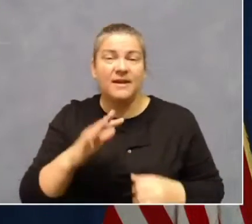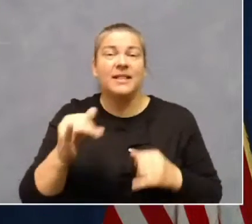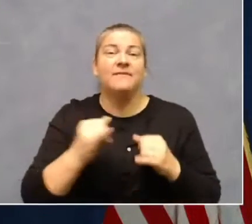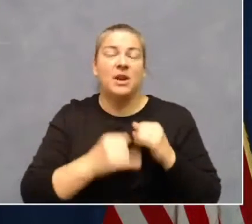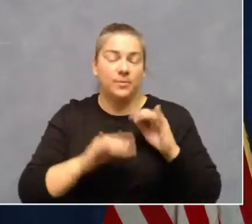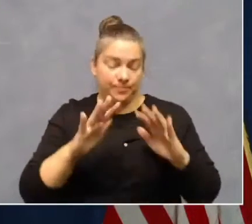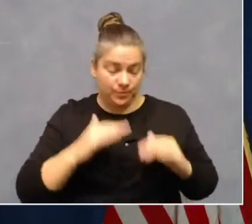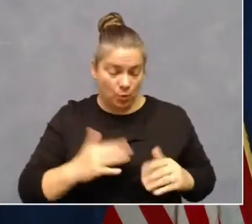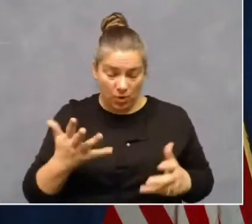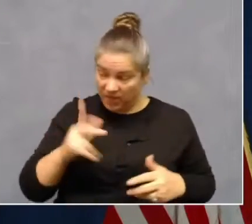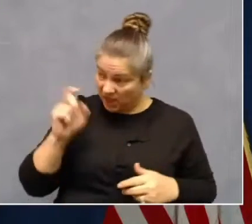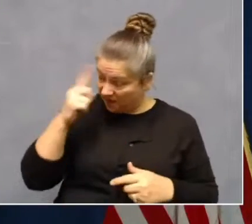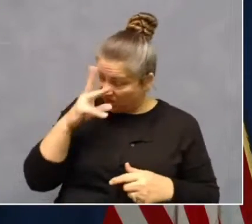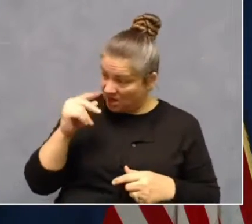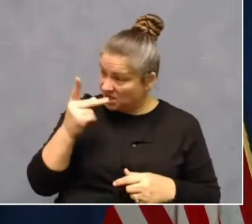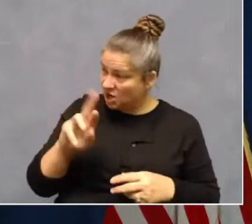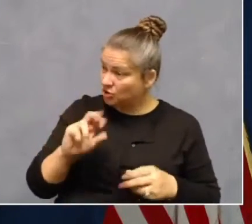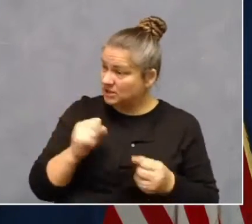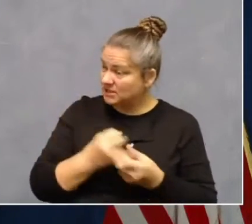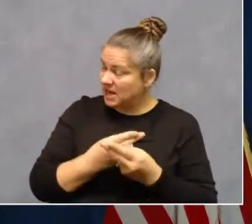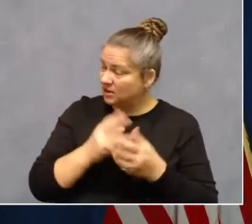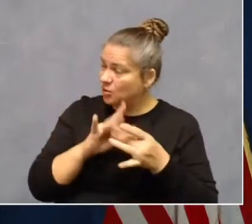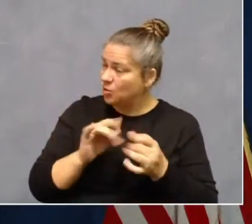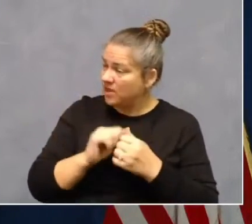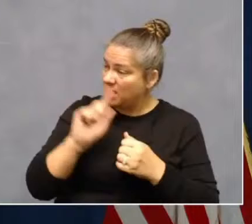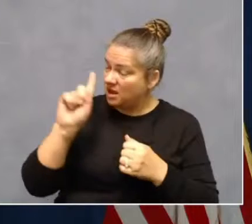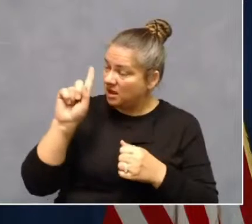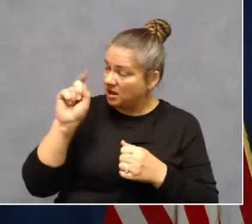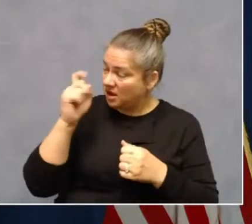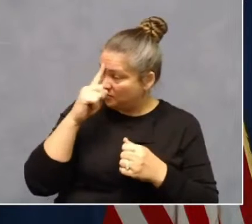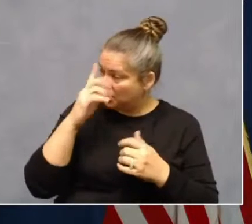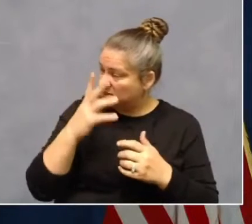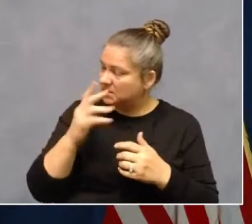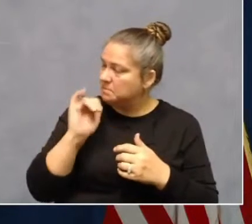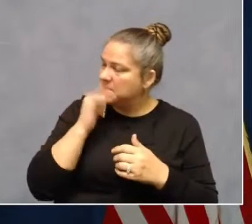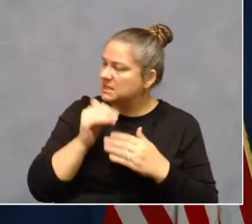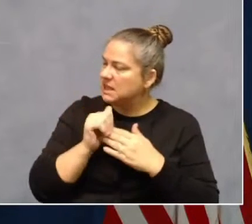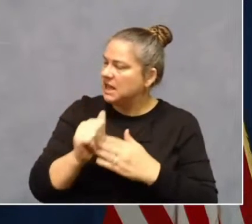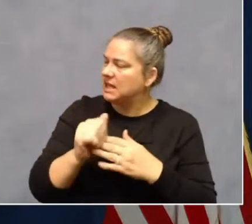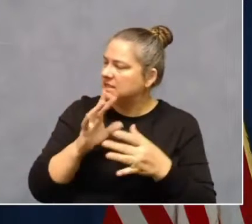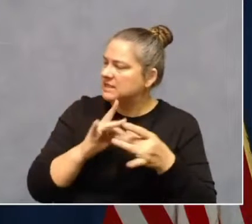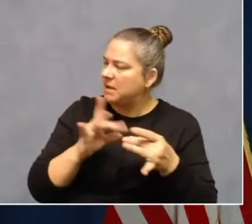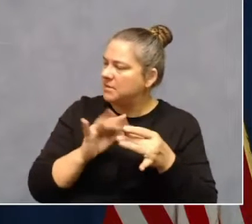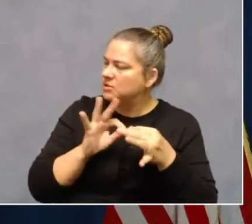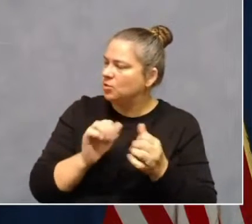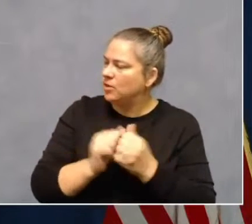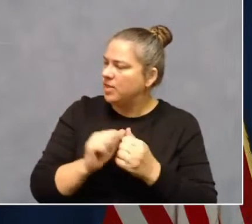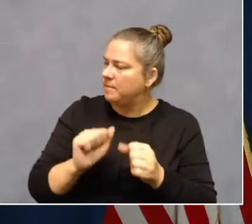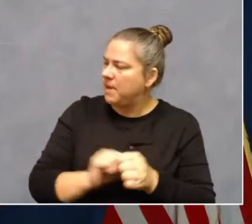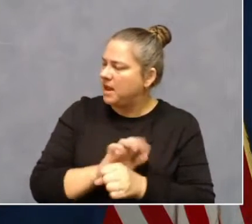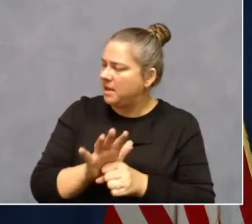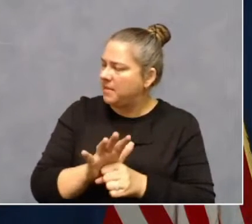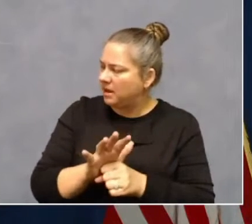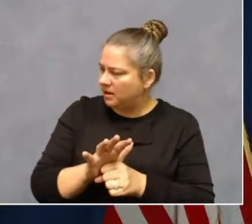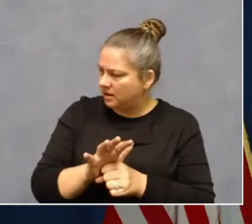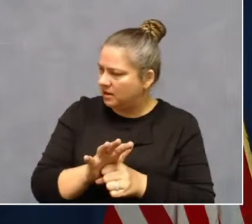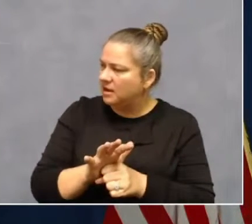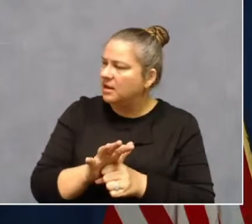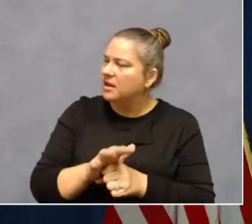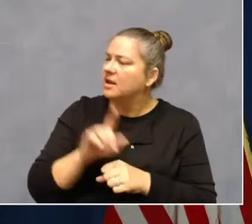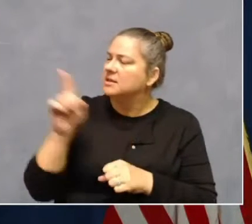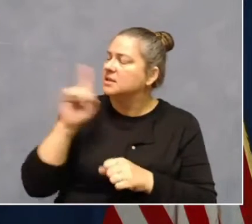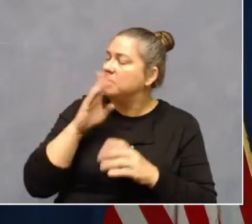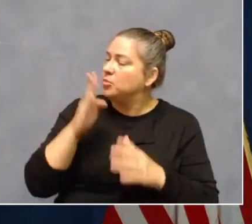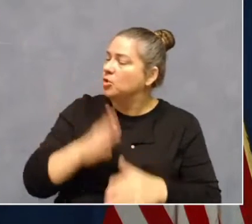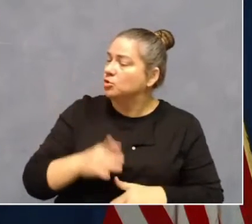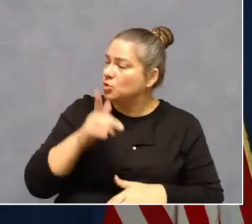Dr. Stack have to say about the president's false and or misleading statements about the pandemic, such as his claim that a person who is terminally